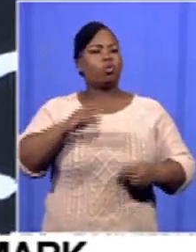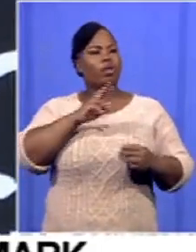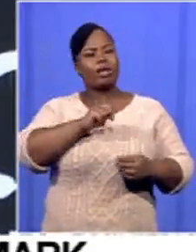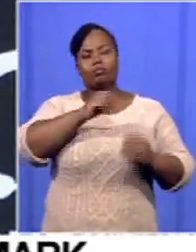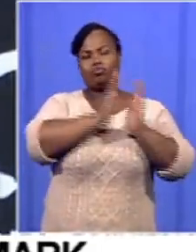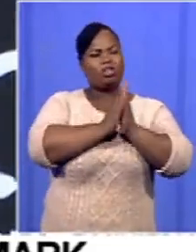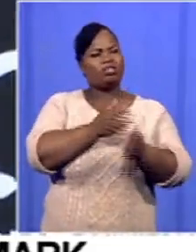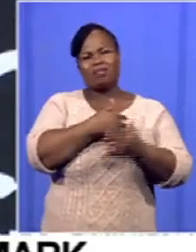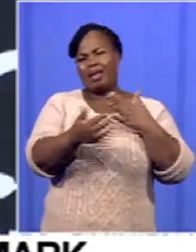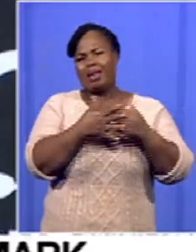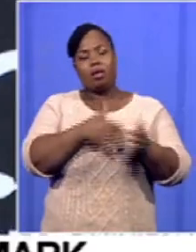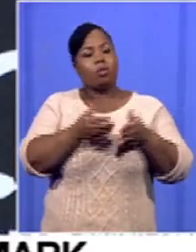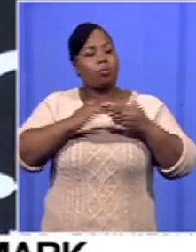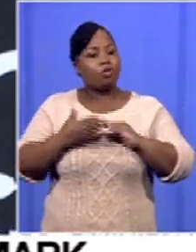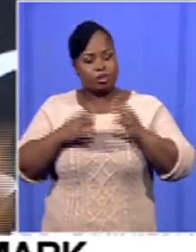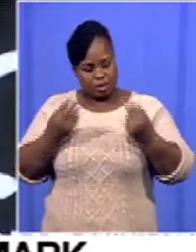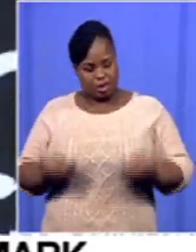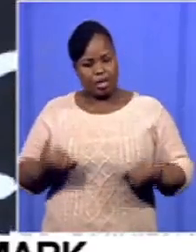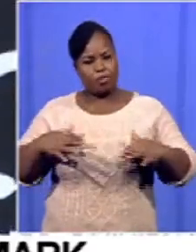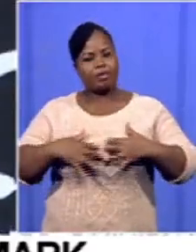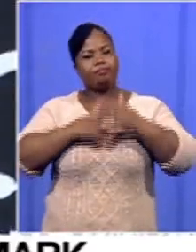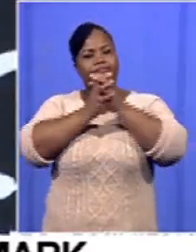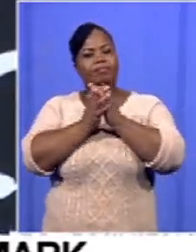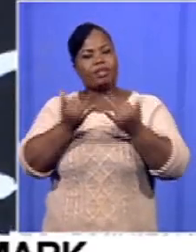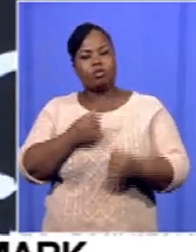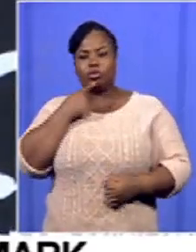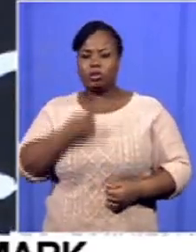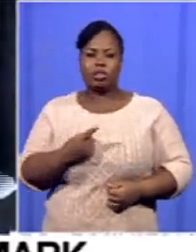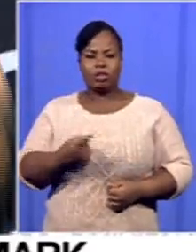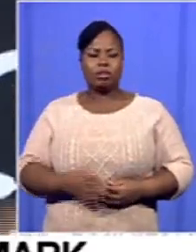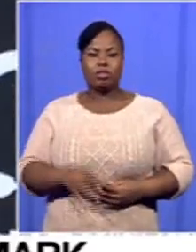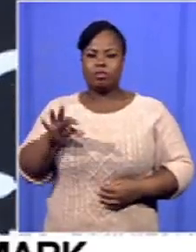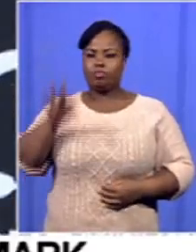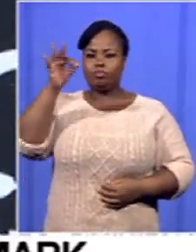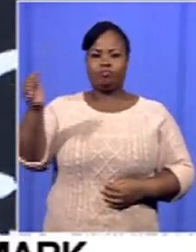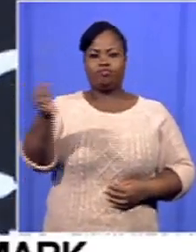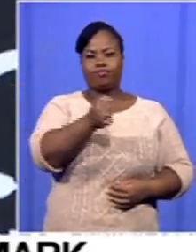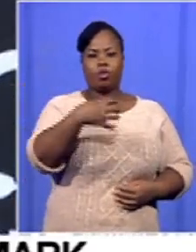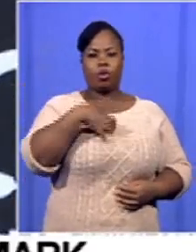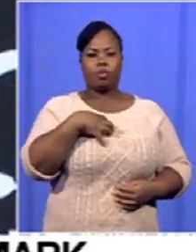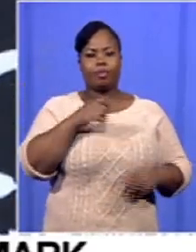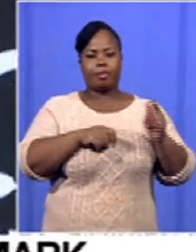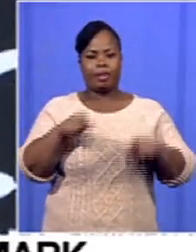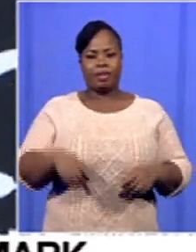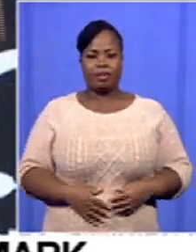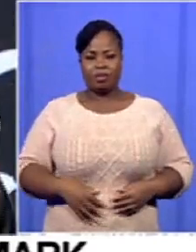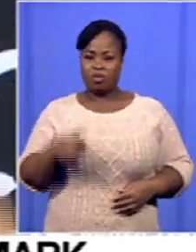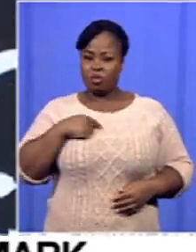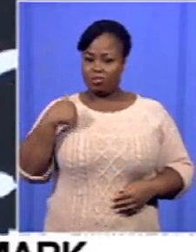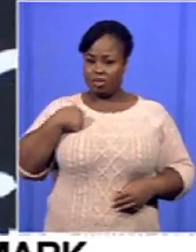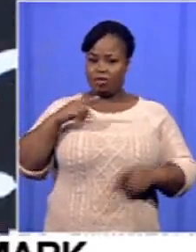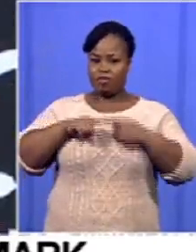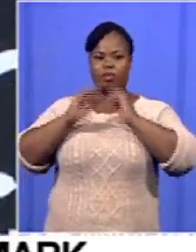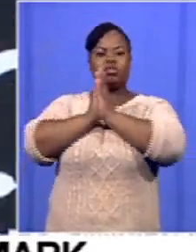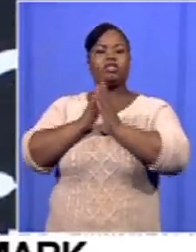every community to now stand up and say we are going to put up our person. Because I come from the church, I want